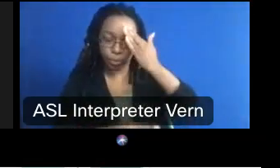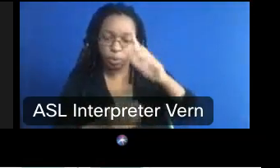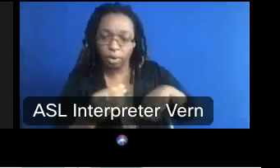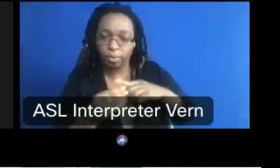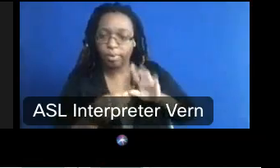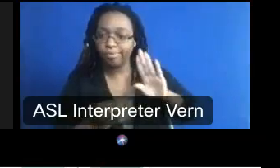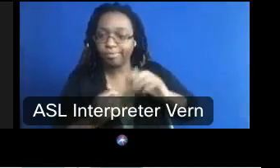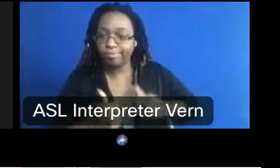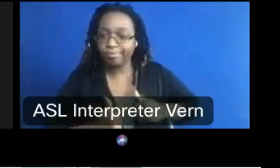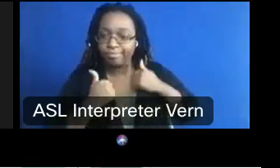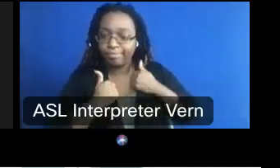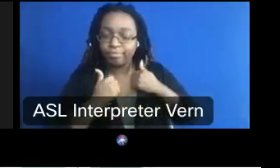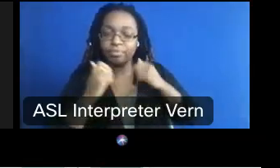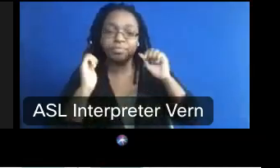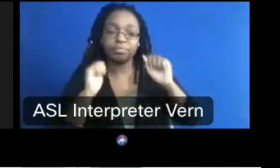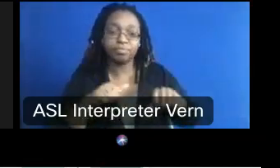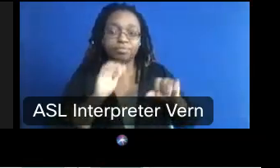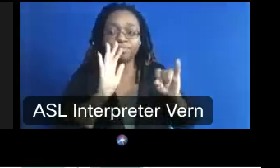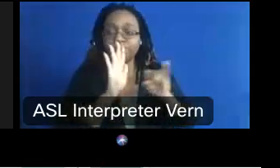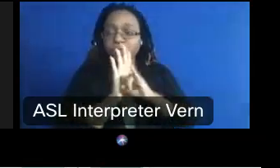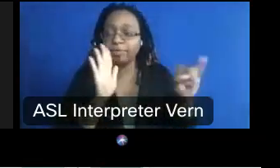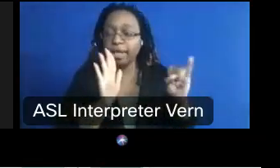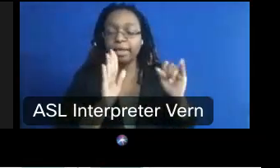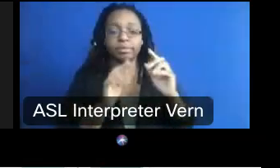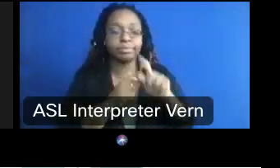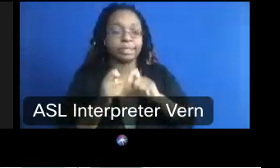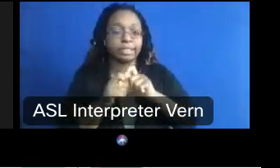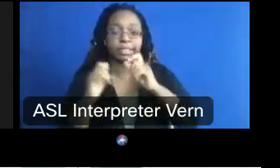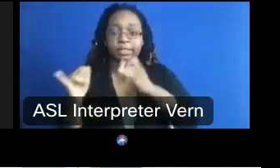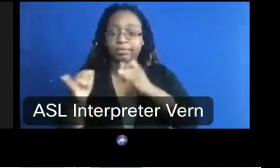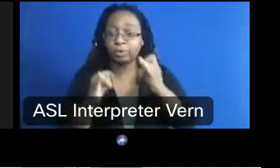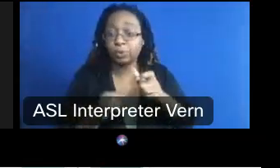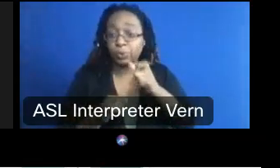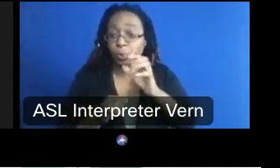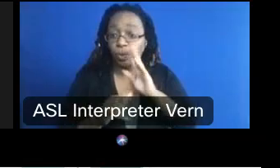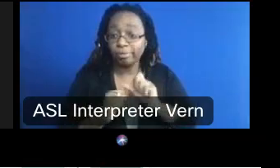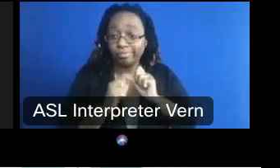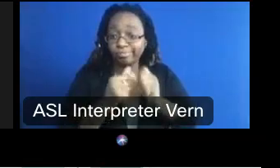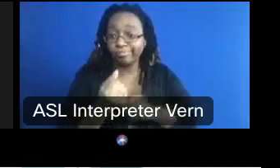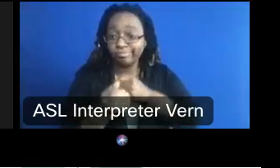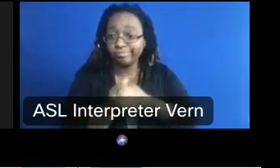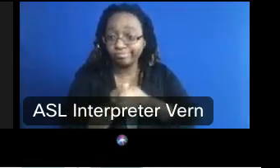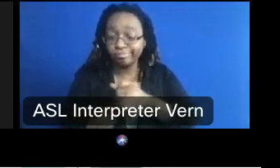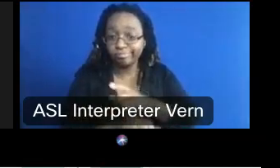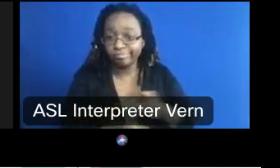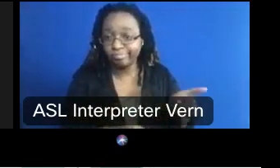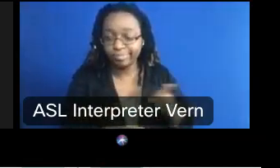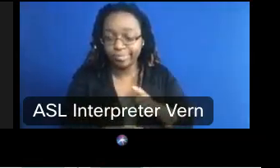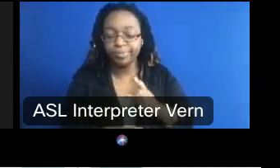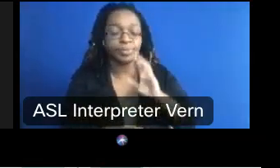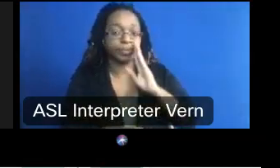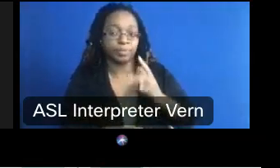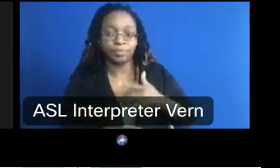to identify the individuals who are most supportive, and they would feel the